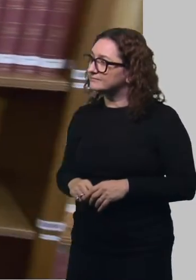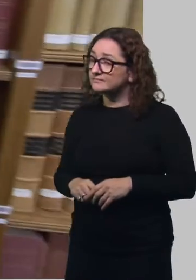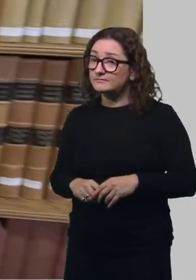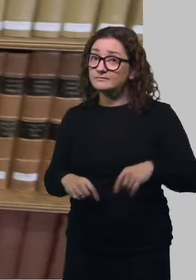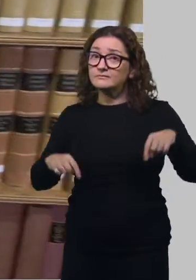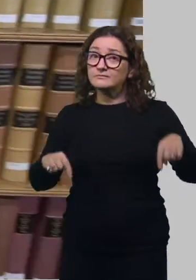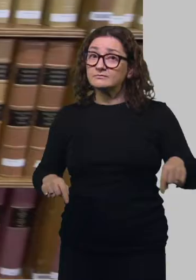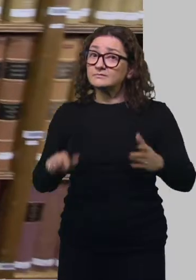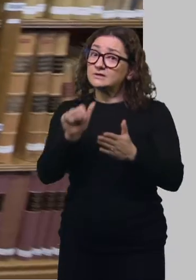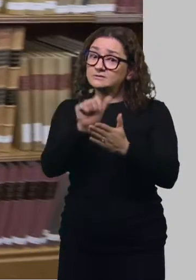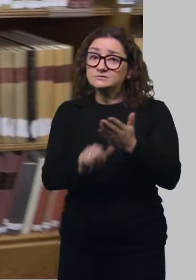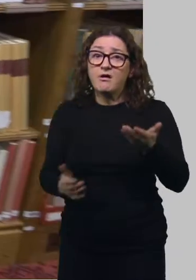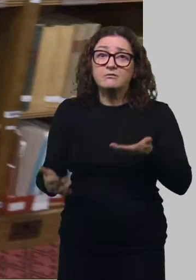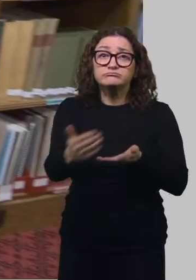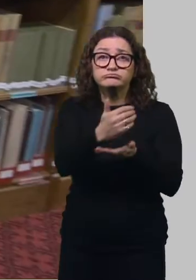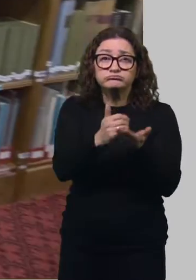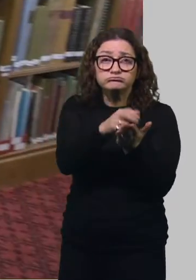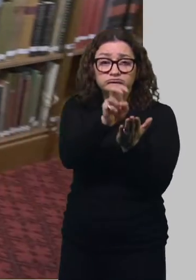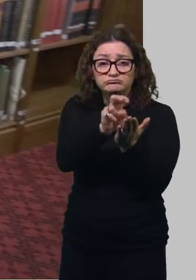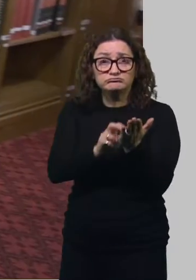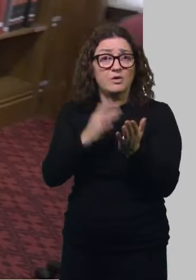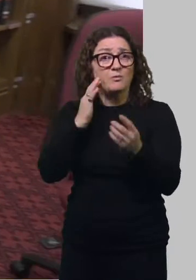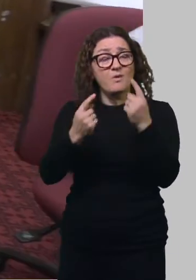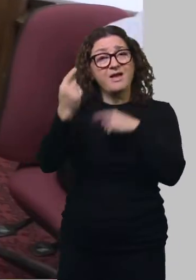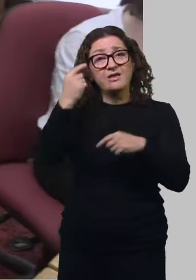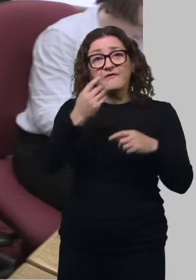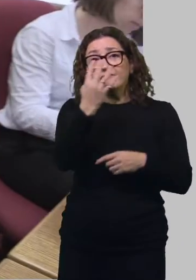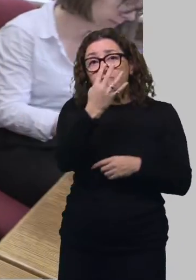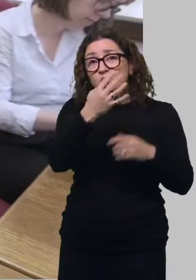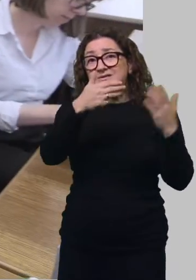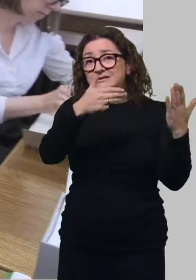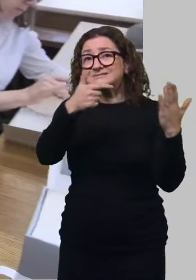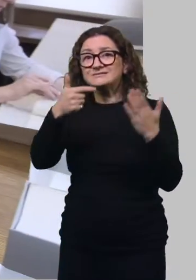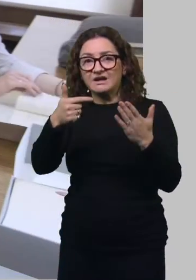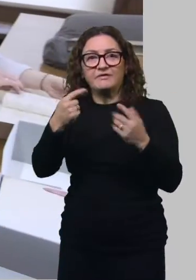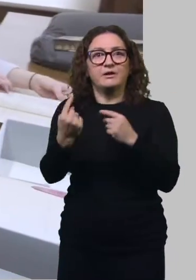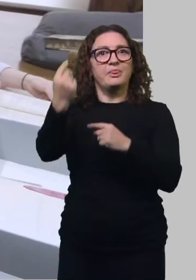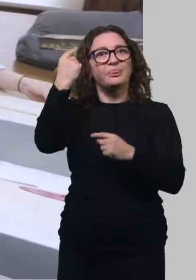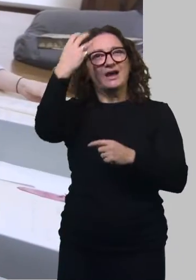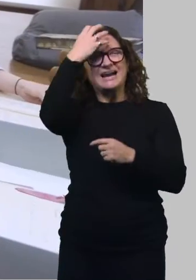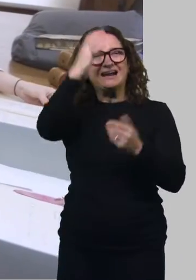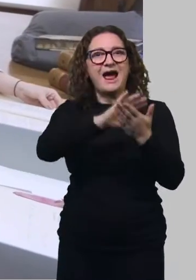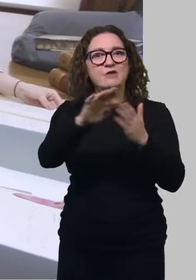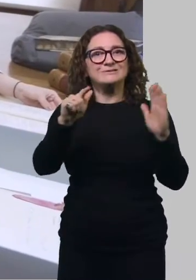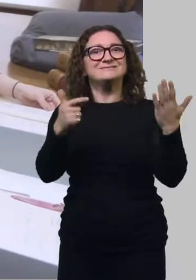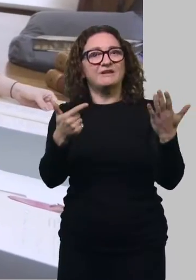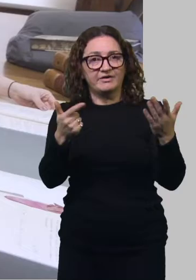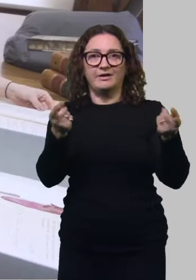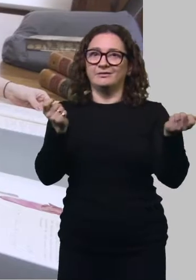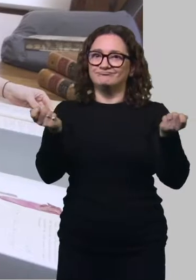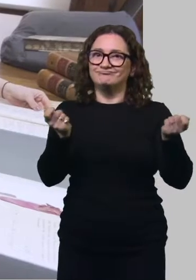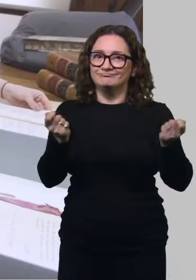Parliament began to preserve and keep its archives in 1497, during the reign of King Henry VII, and our earliest record dates from that